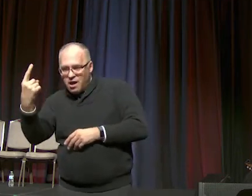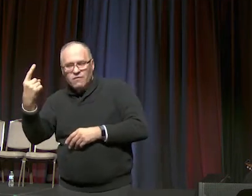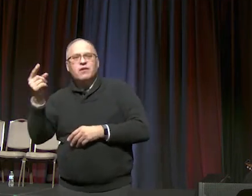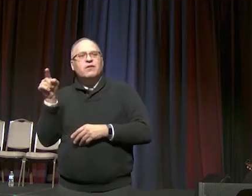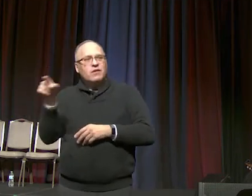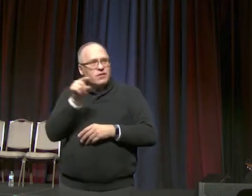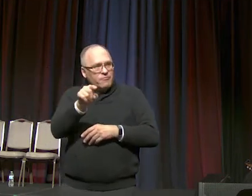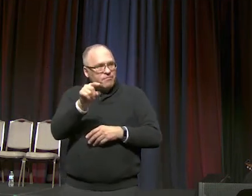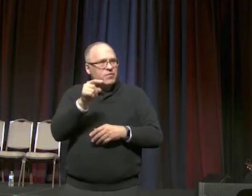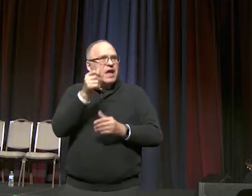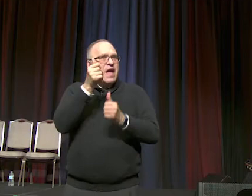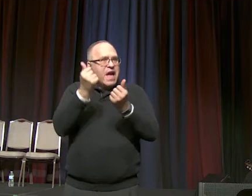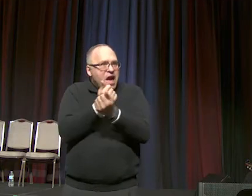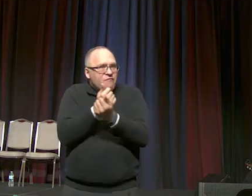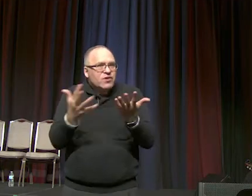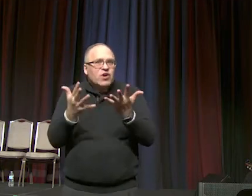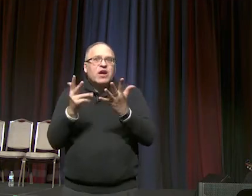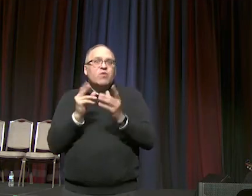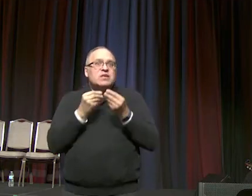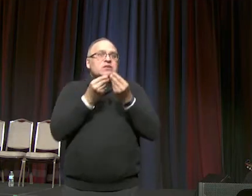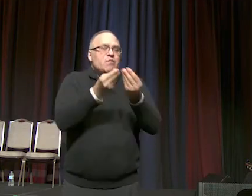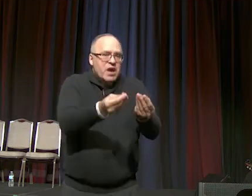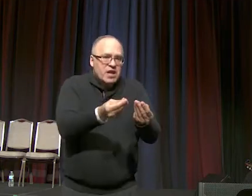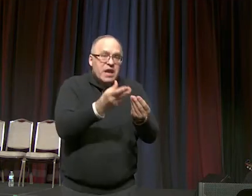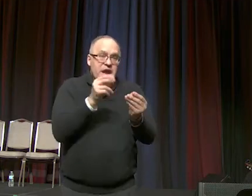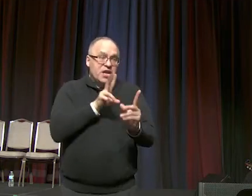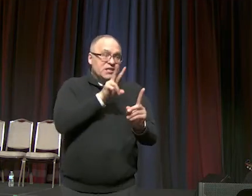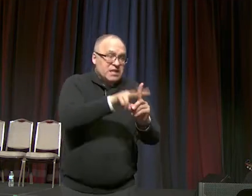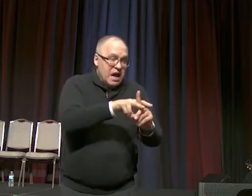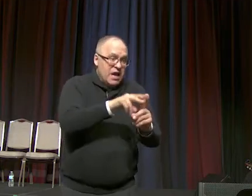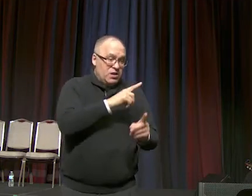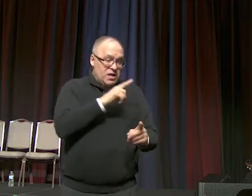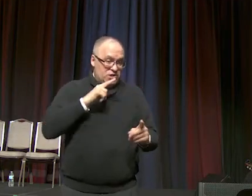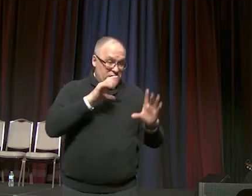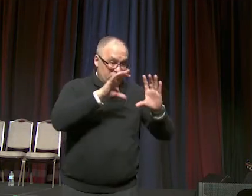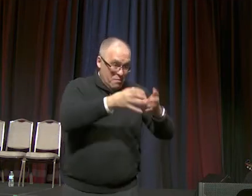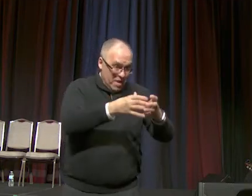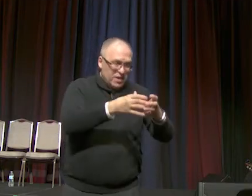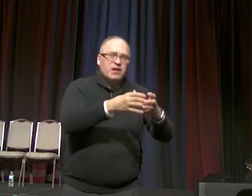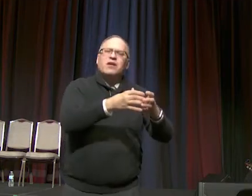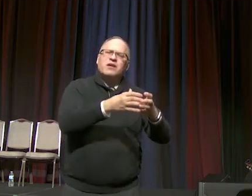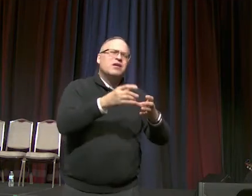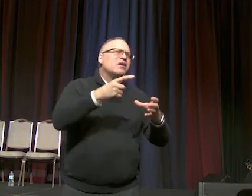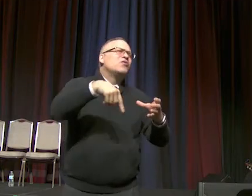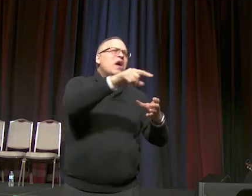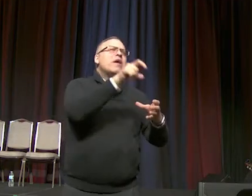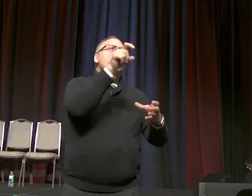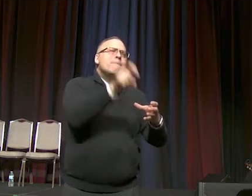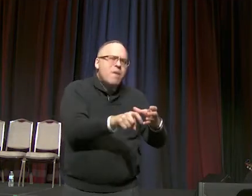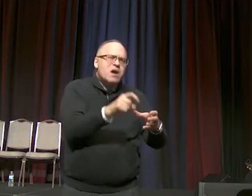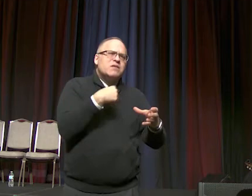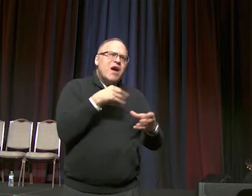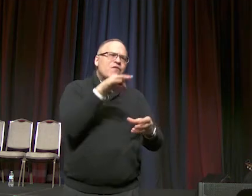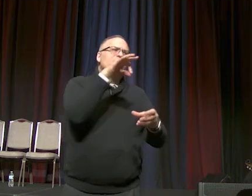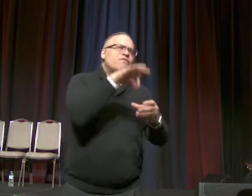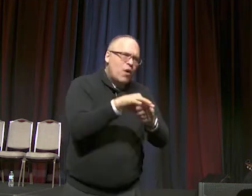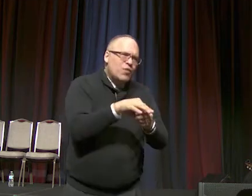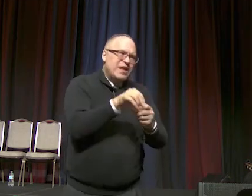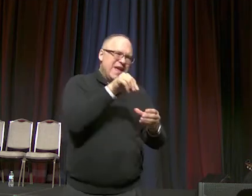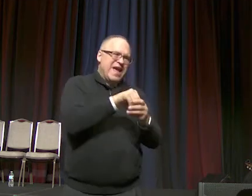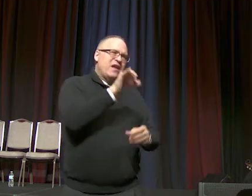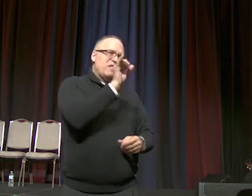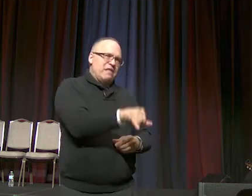been submitted and deemed valid and assigned to a legislative committee must receive a vote in legislative